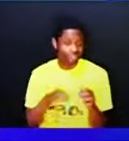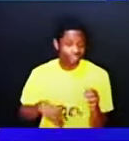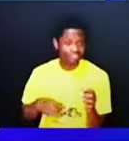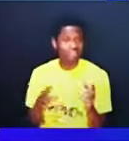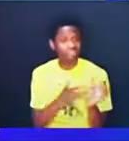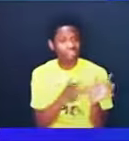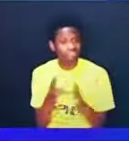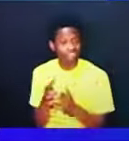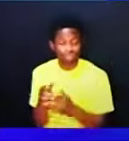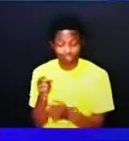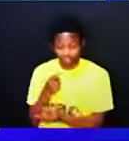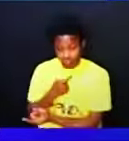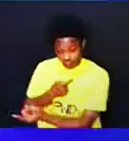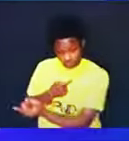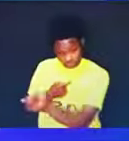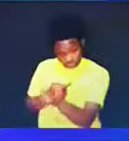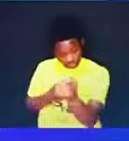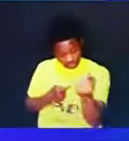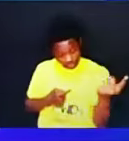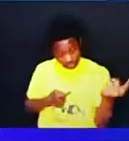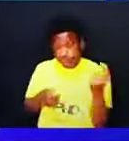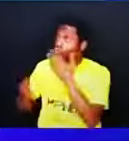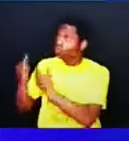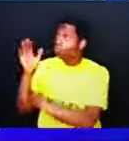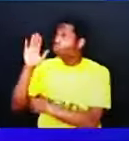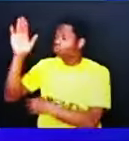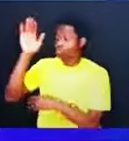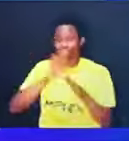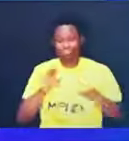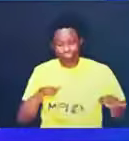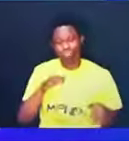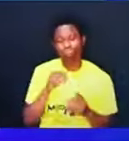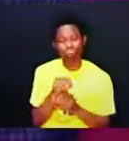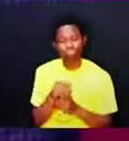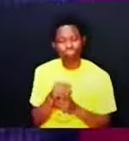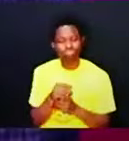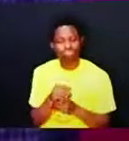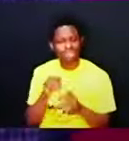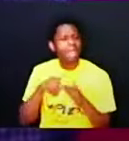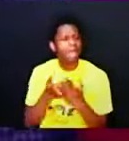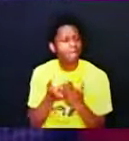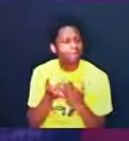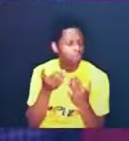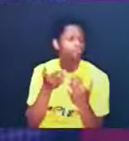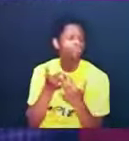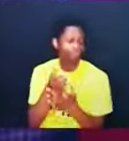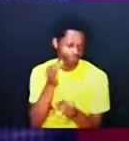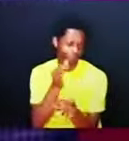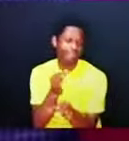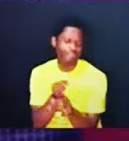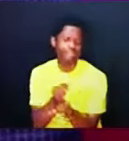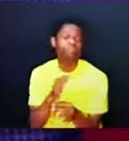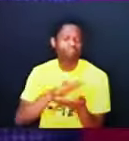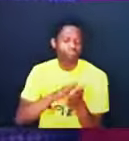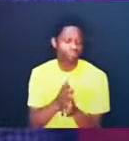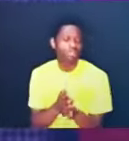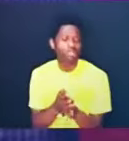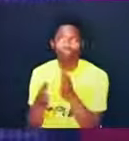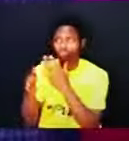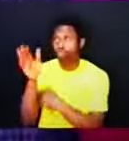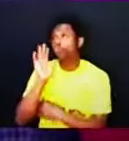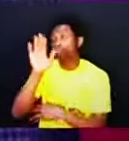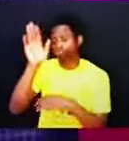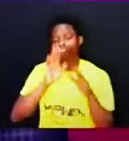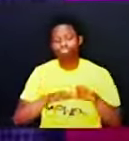you are all children of God through faith. Na munyina na gidie so ye onyankopon